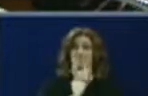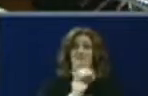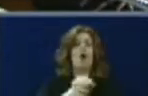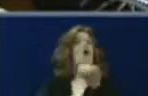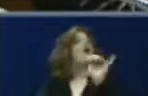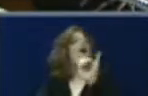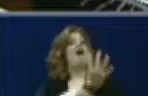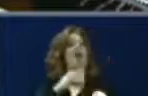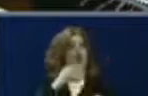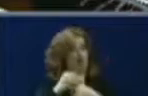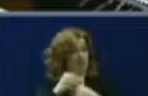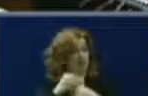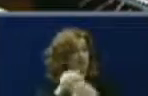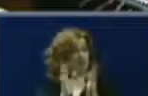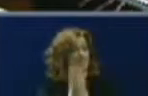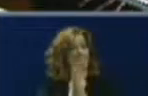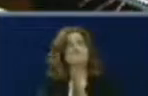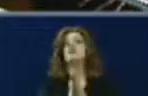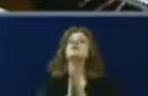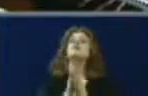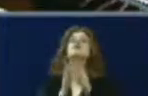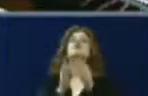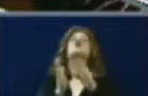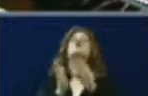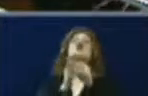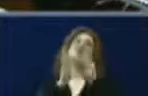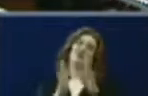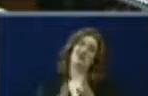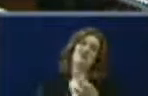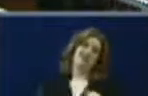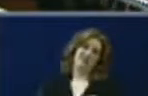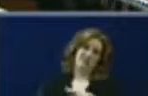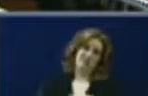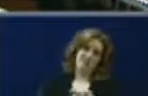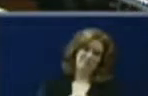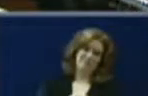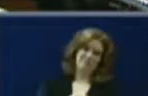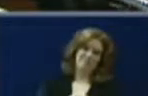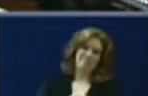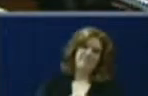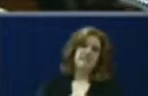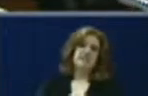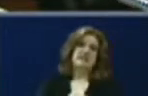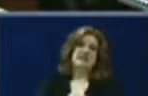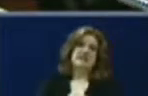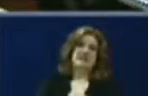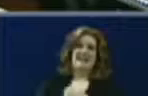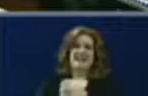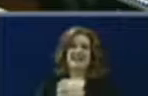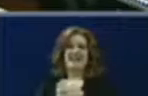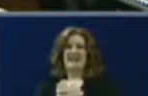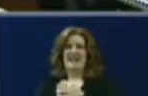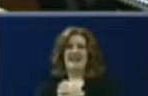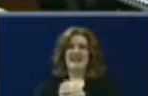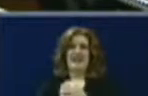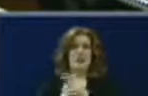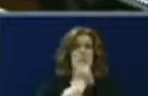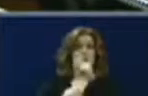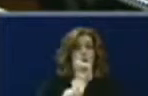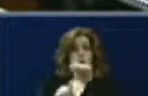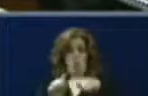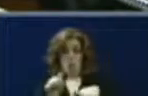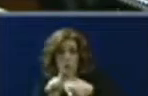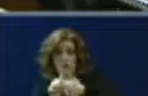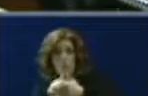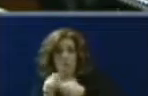also to the students, of course. The hidden gem behind it was Terry Robinson.